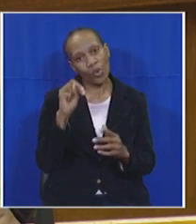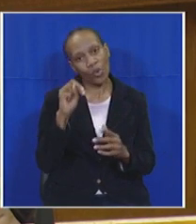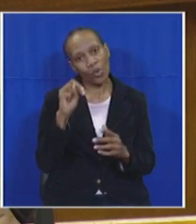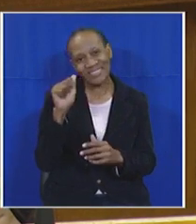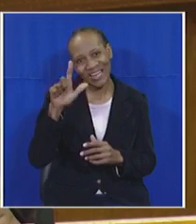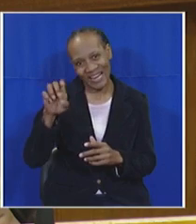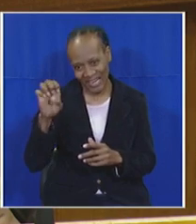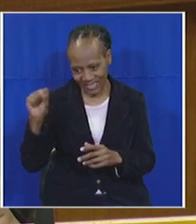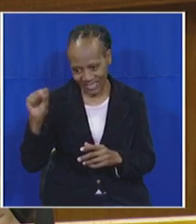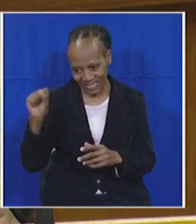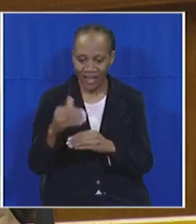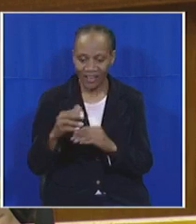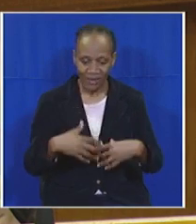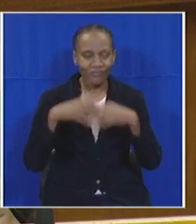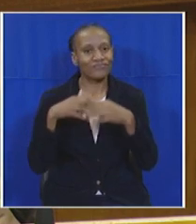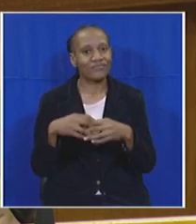its establishment in